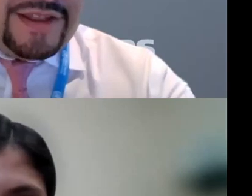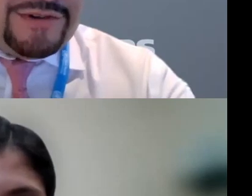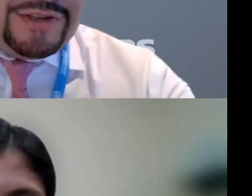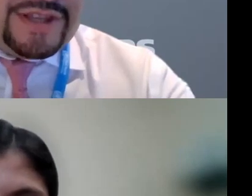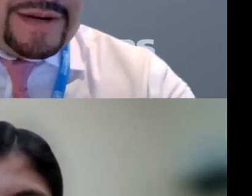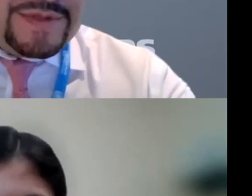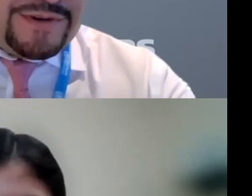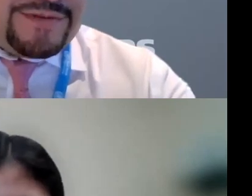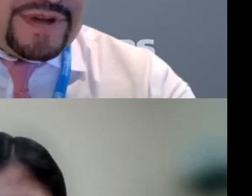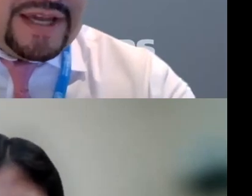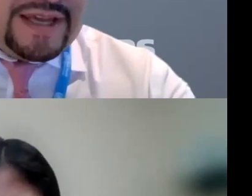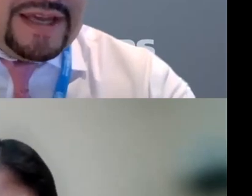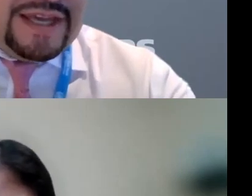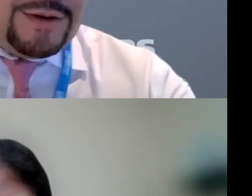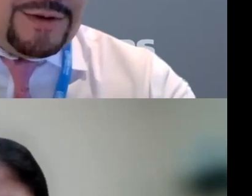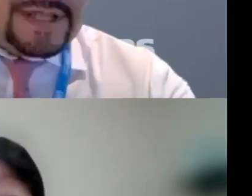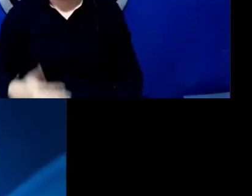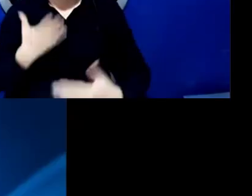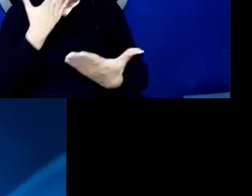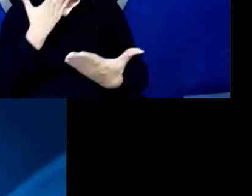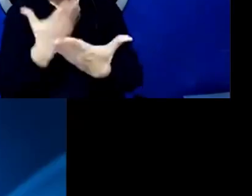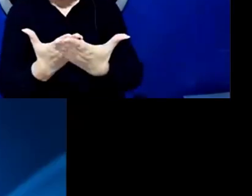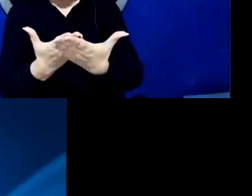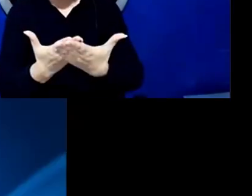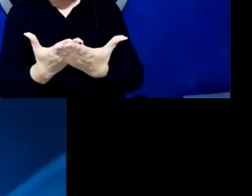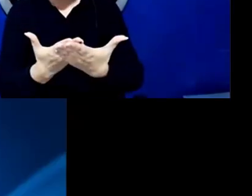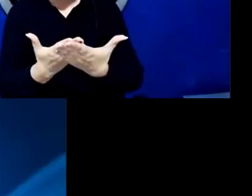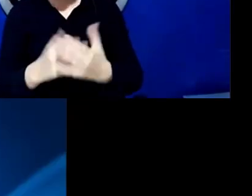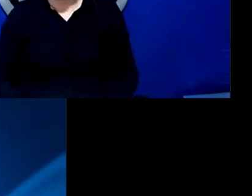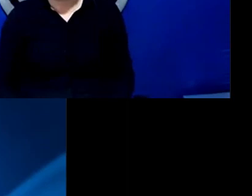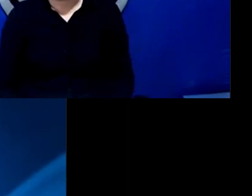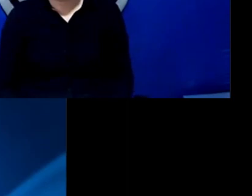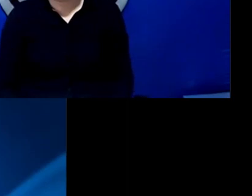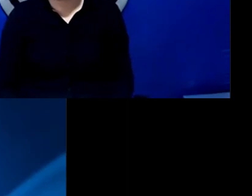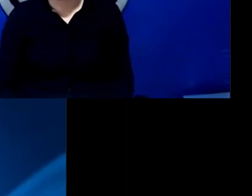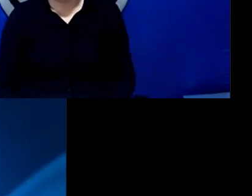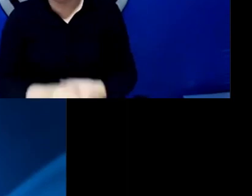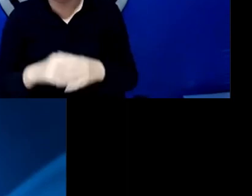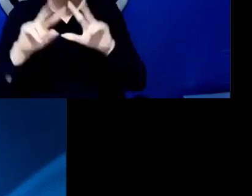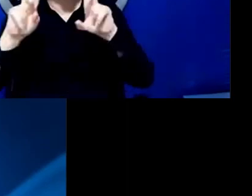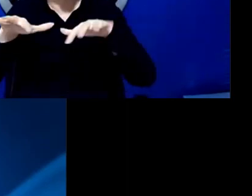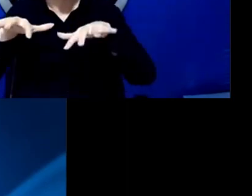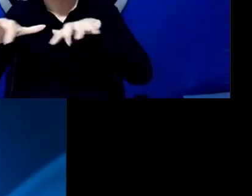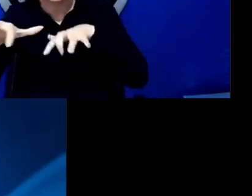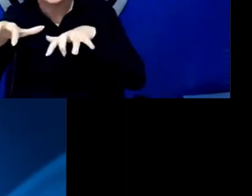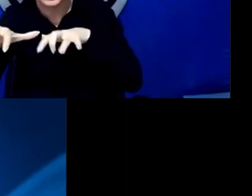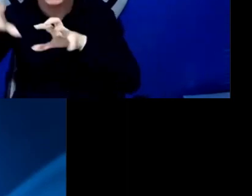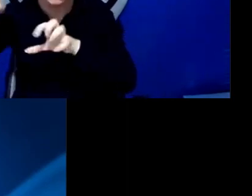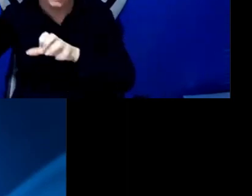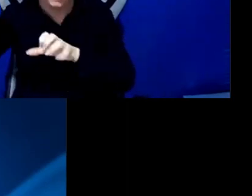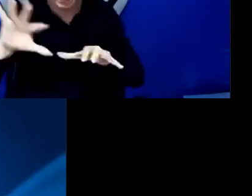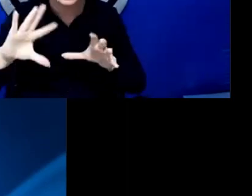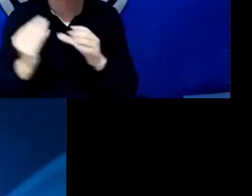leader in the region in terms of inclusive disaster risk management. Thank you for the translators. Thank you